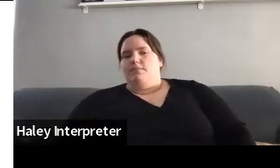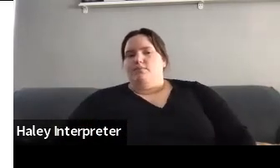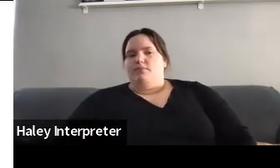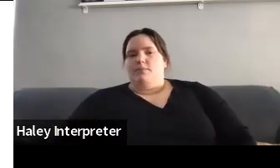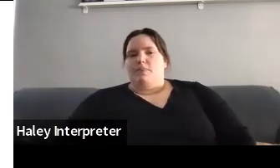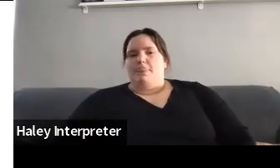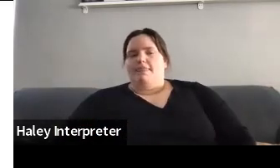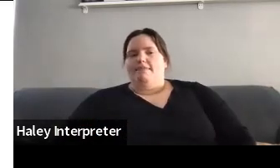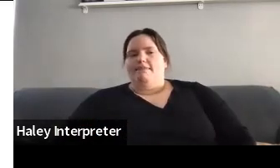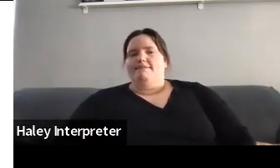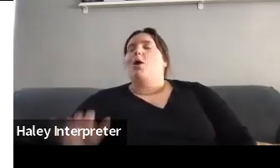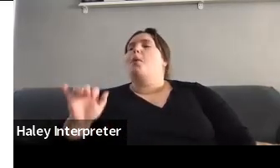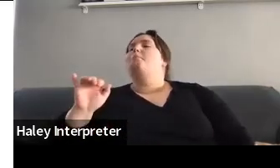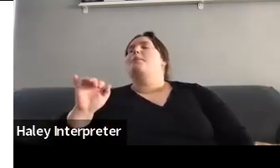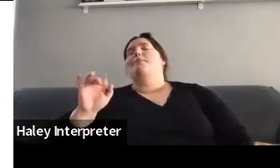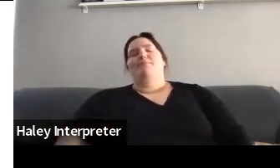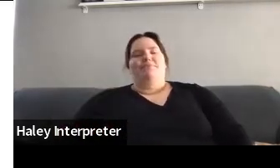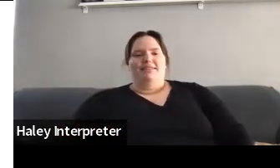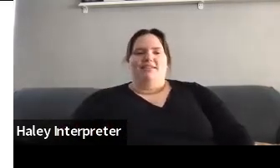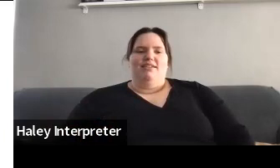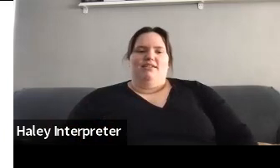next. There we go. Okay.